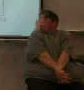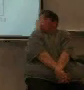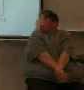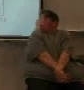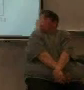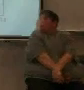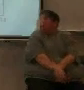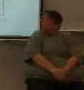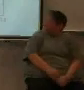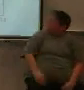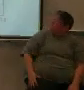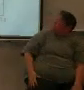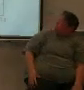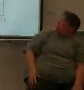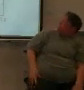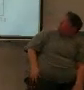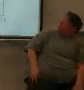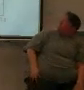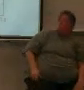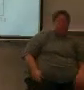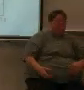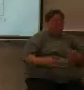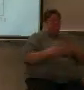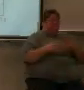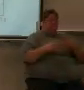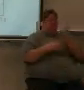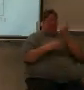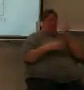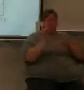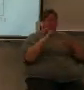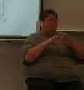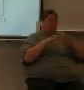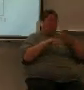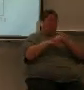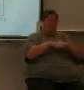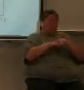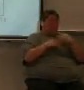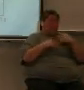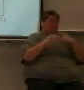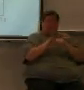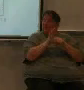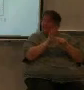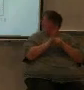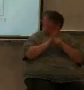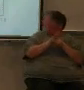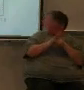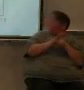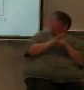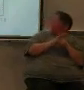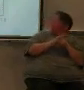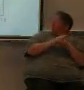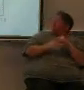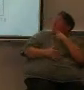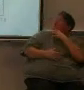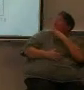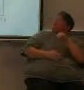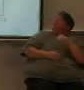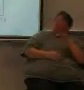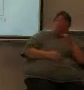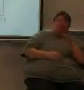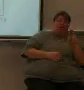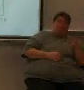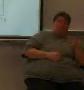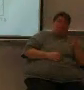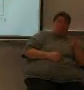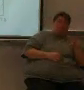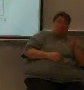Well, there's some other chemical effects that then have negative effects. One of them, I mentioned the copper concentrations coming up